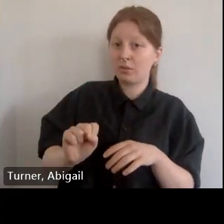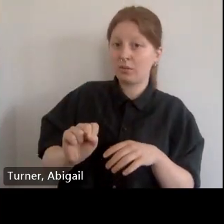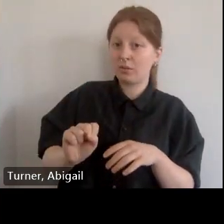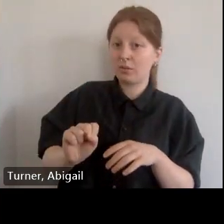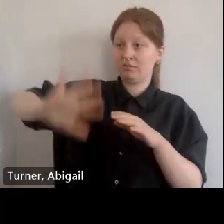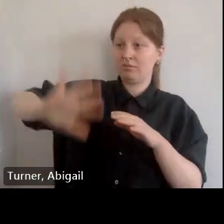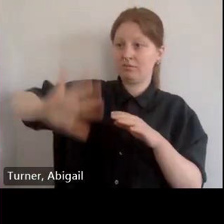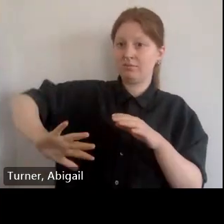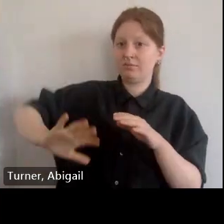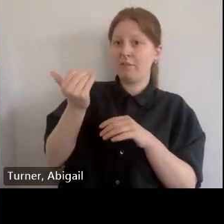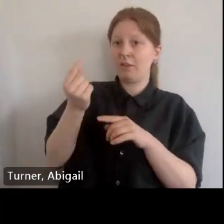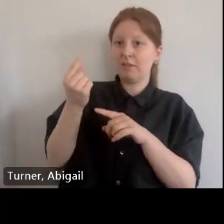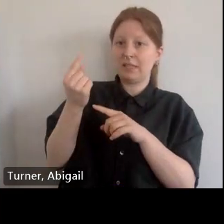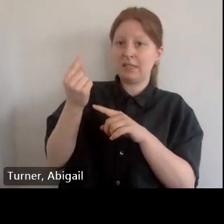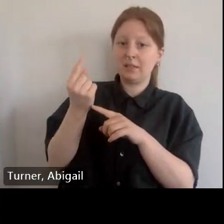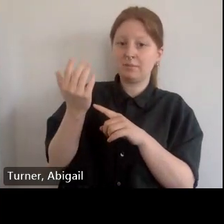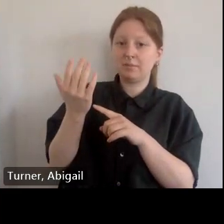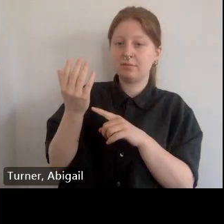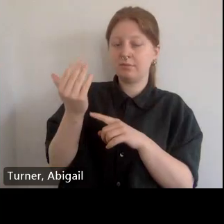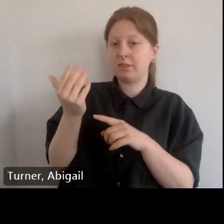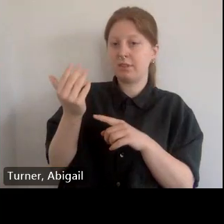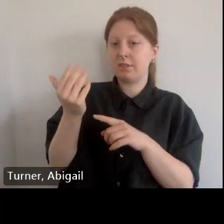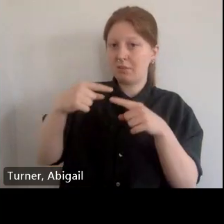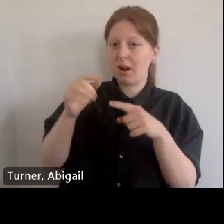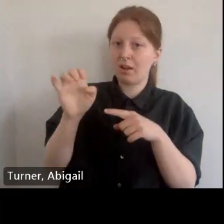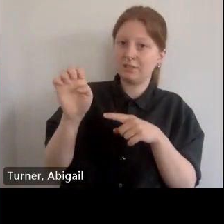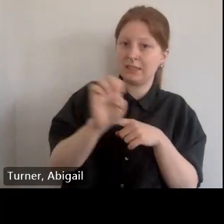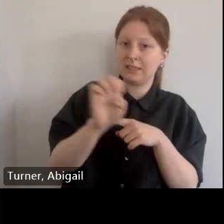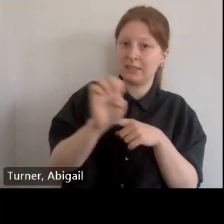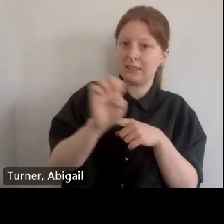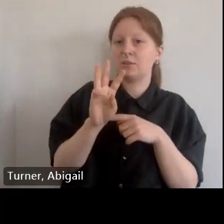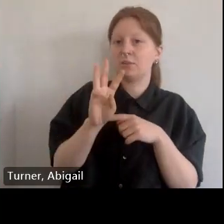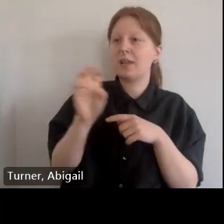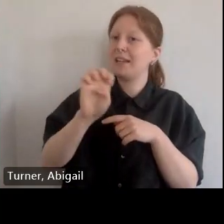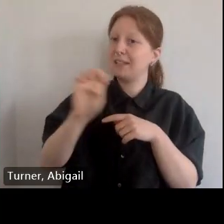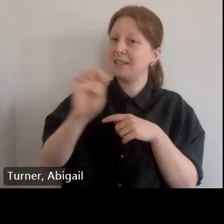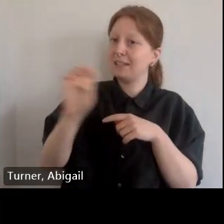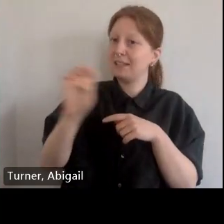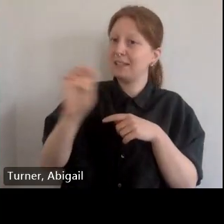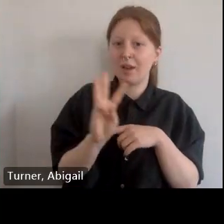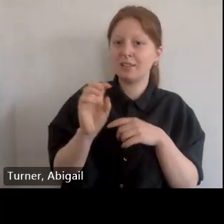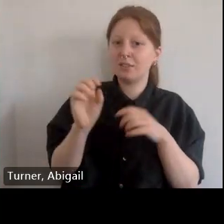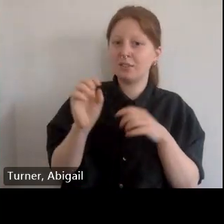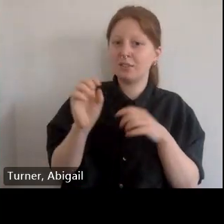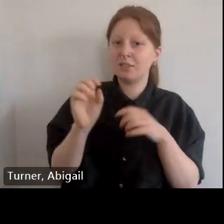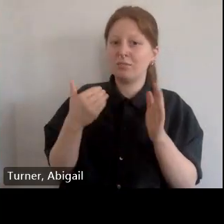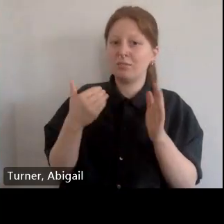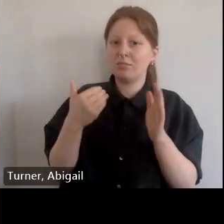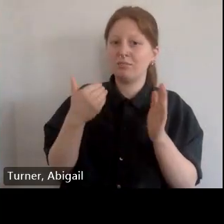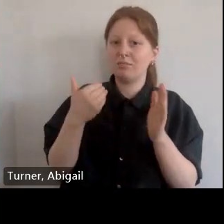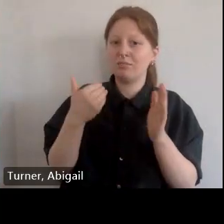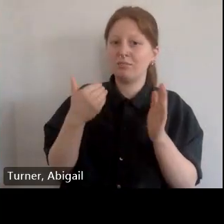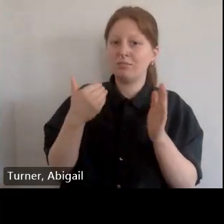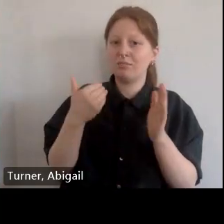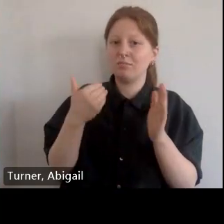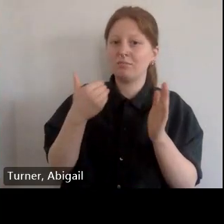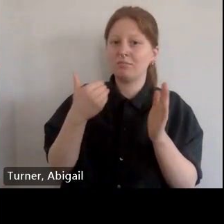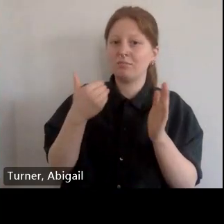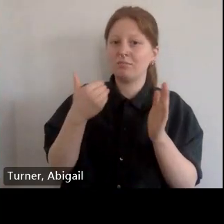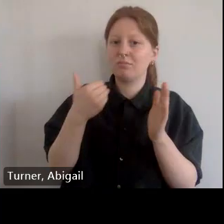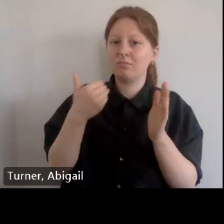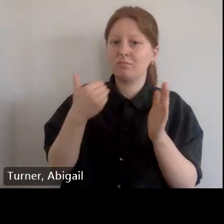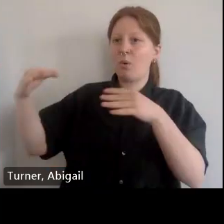and you'll hit either Atlantic coast or the Chesapeake Bay. So it is not only a rural area, but an isolated area.